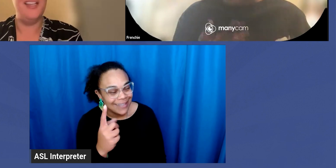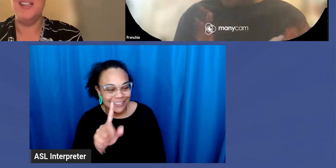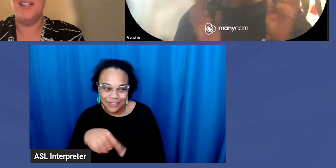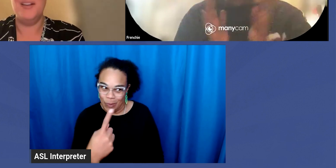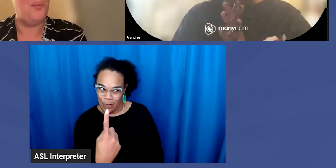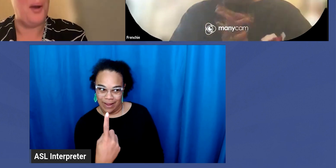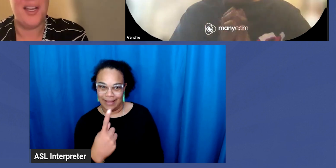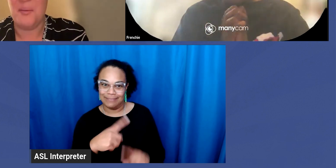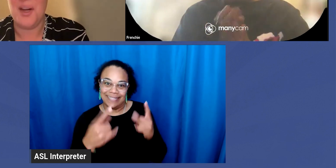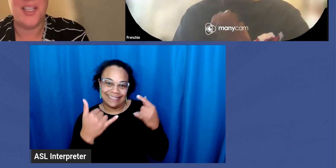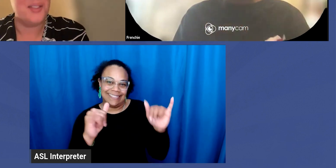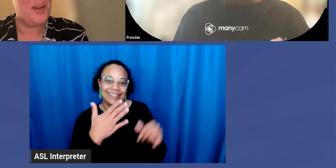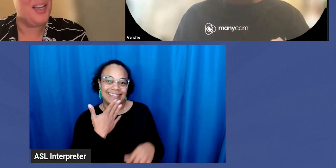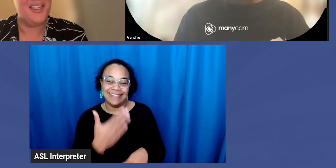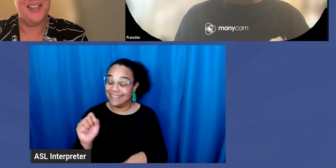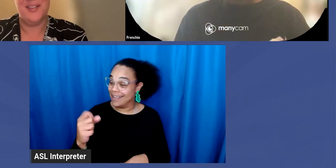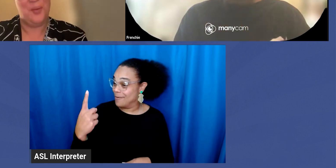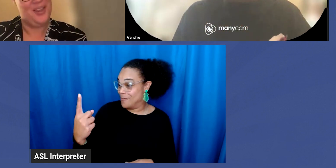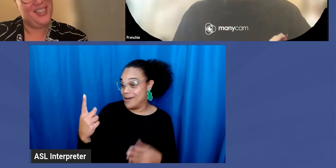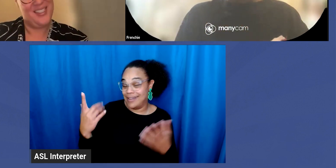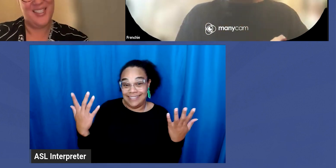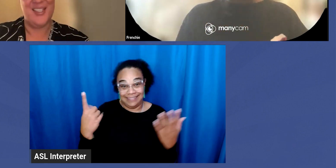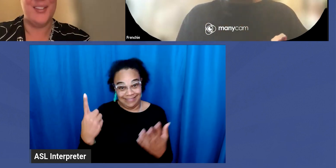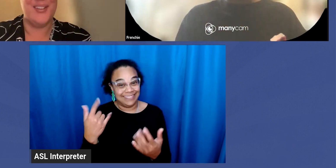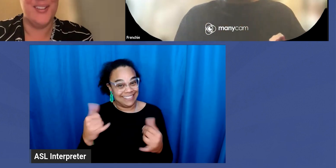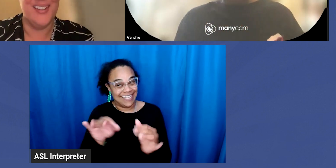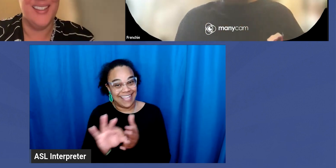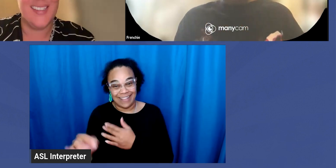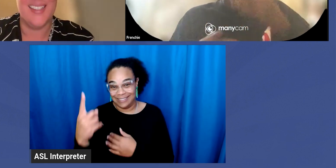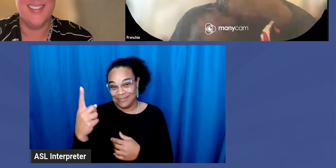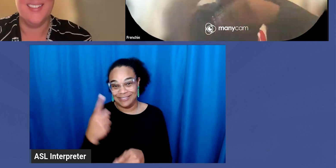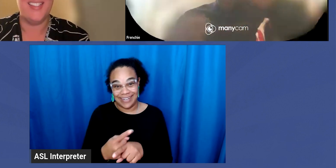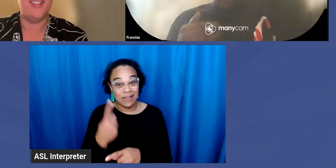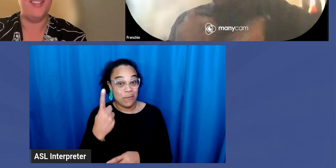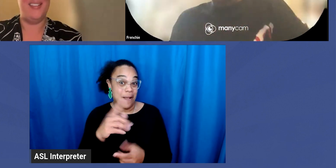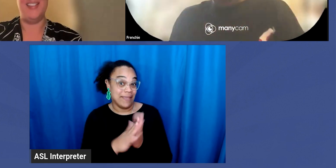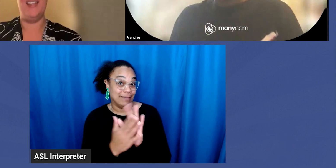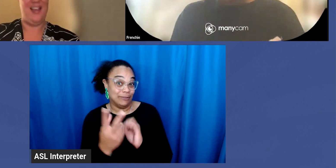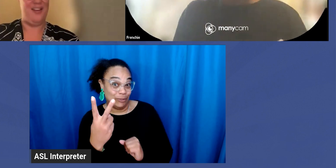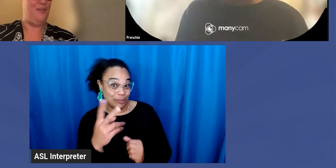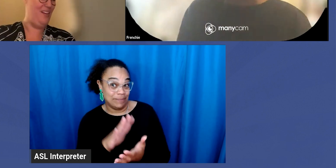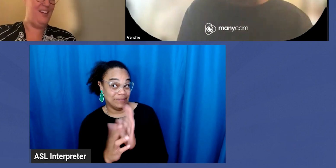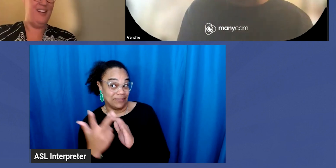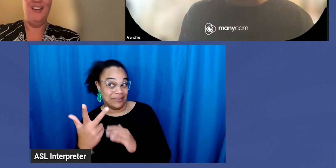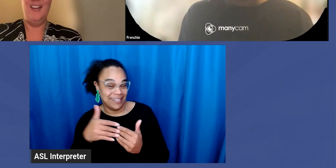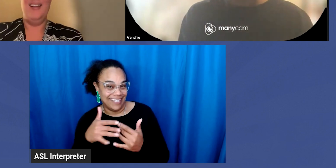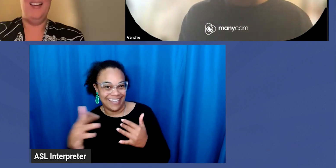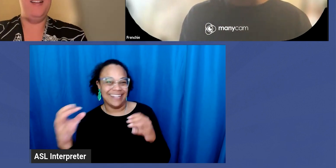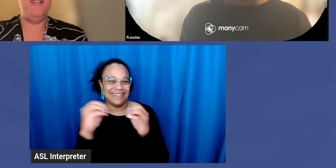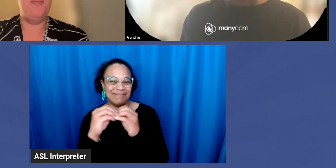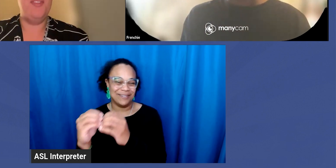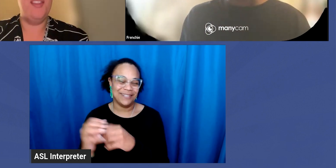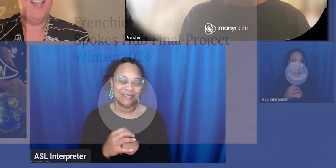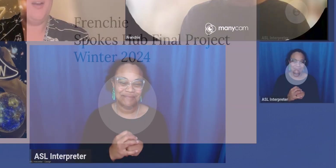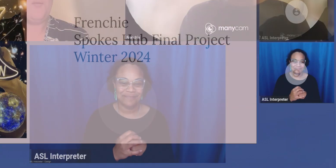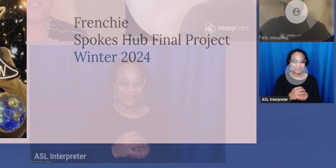I still, like, thank mean, you for one is one, one makes it right? two, two makes it Okay. one.